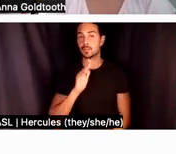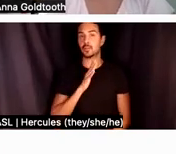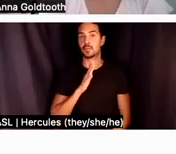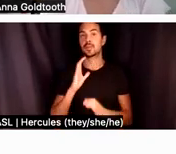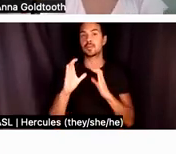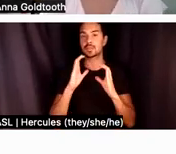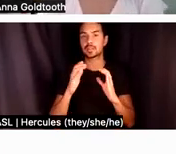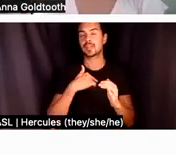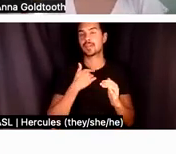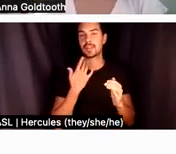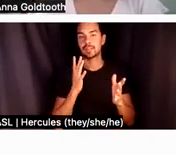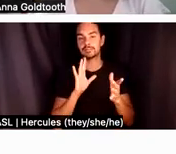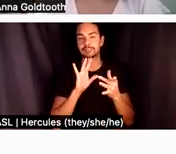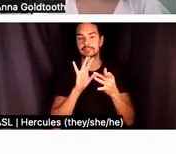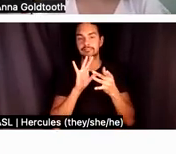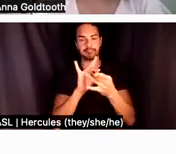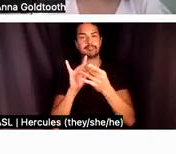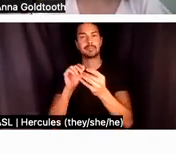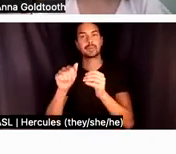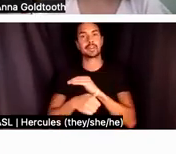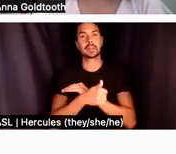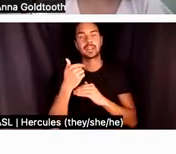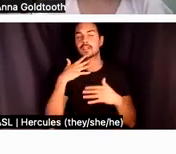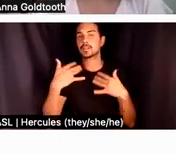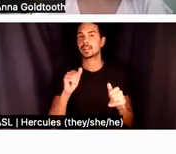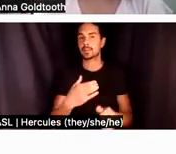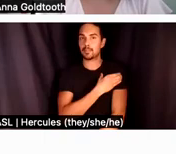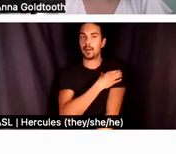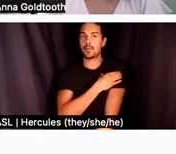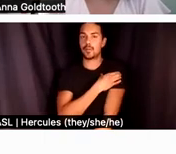with one another, I think could be really powerful.